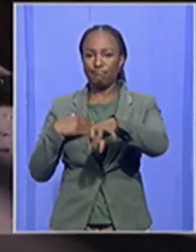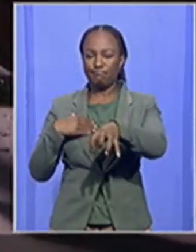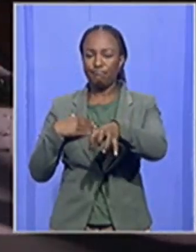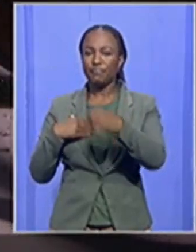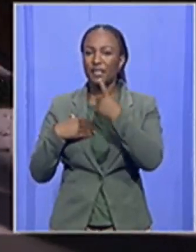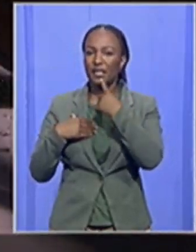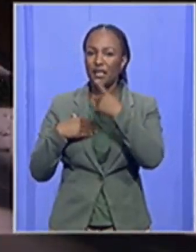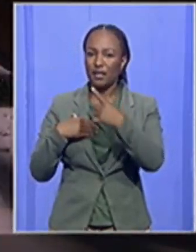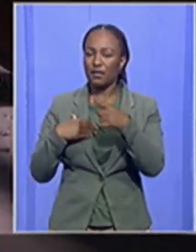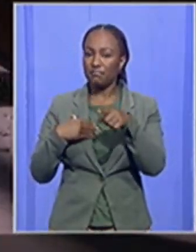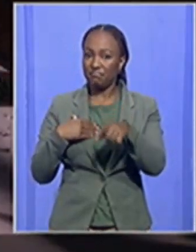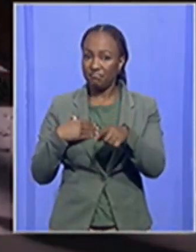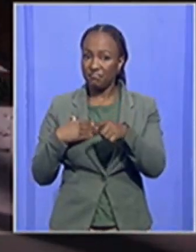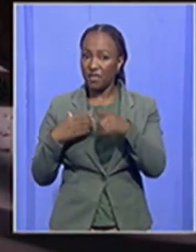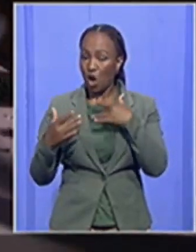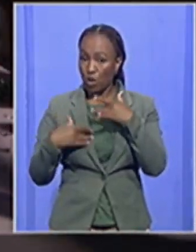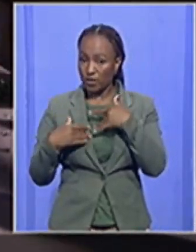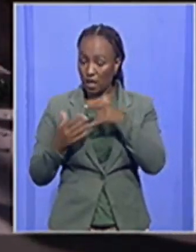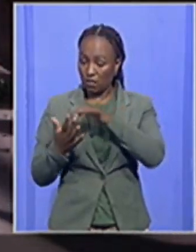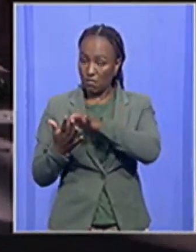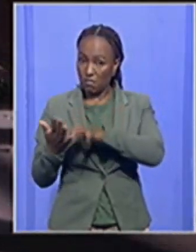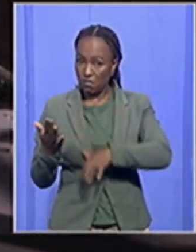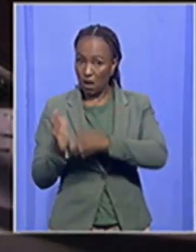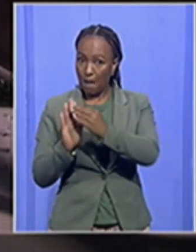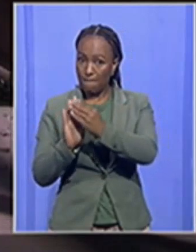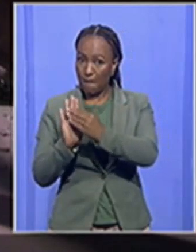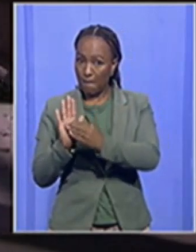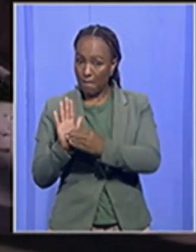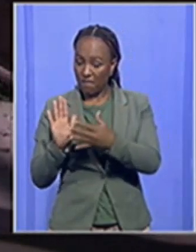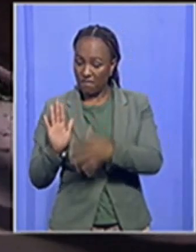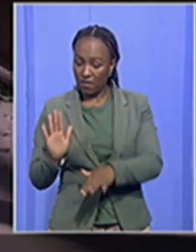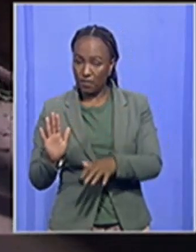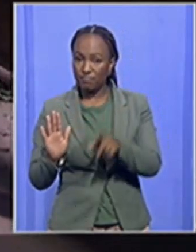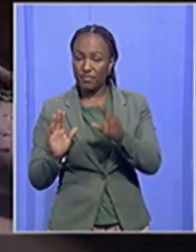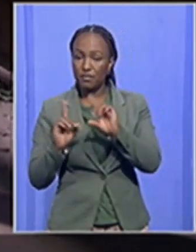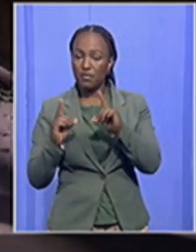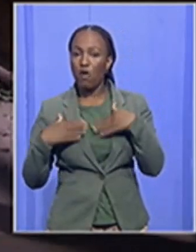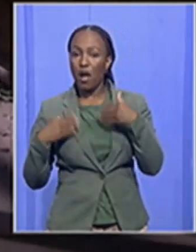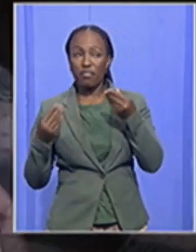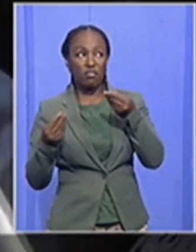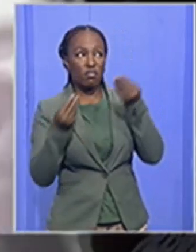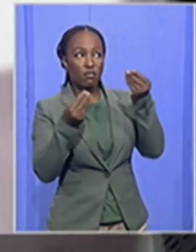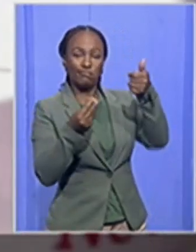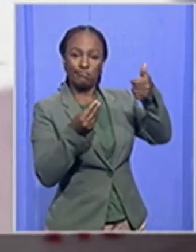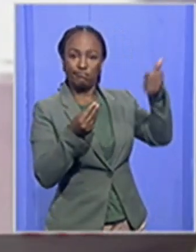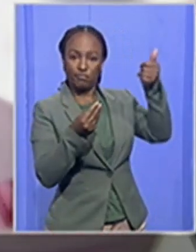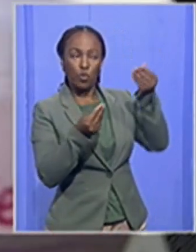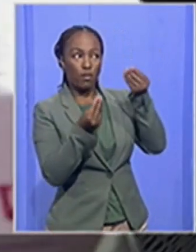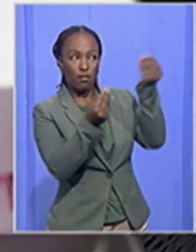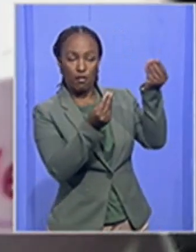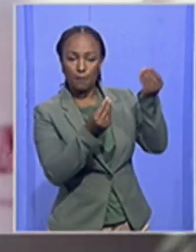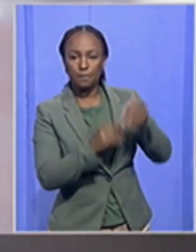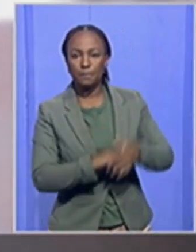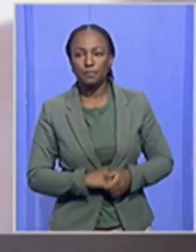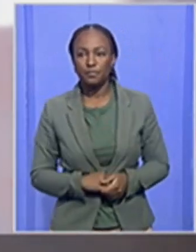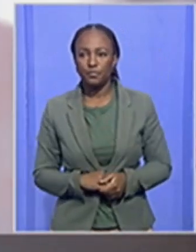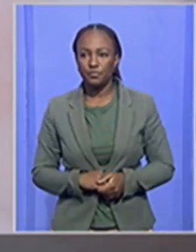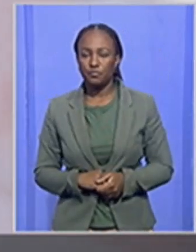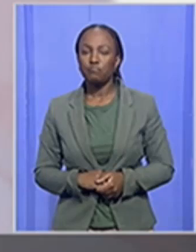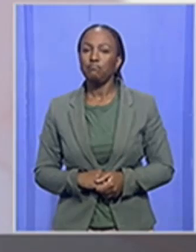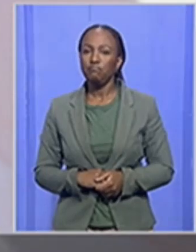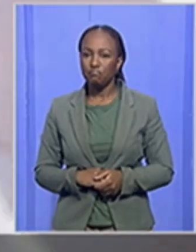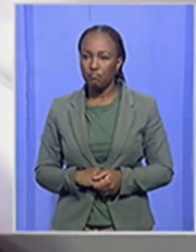fitlhisa molaetsa wa dingaka tsa setso go batlhankela bagolo ba tsa pholo mo nageng. I think you are important partners for us in